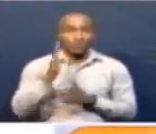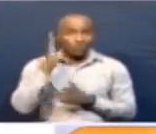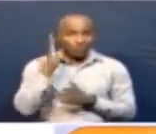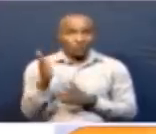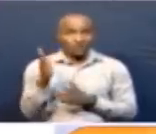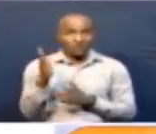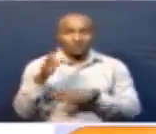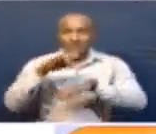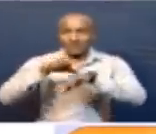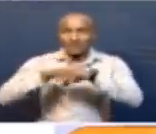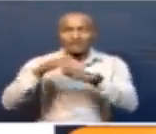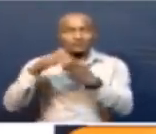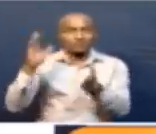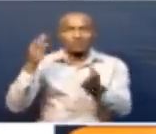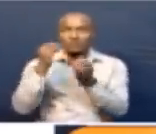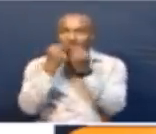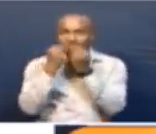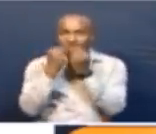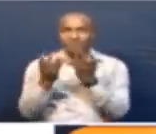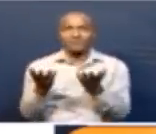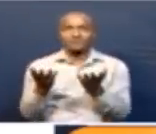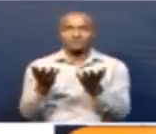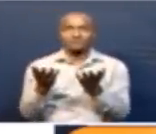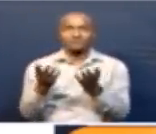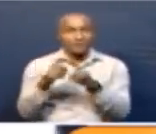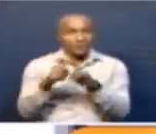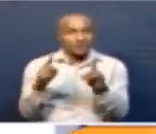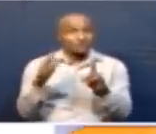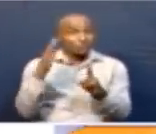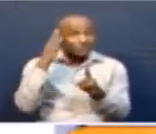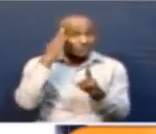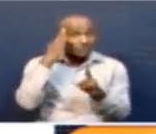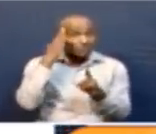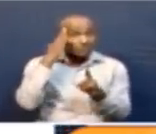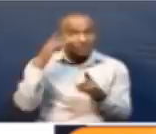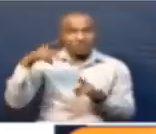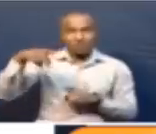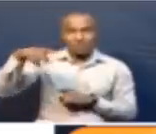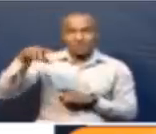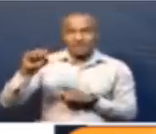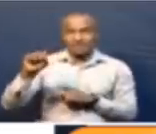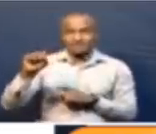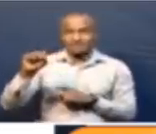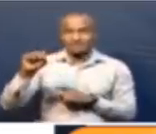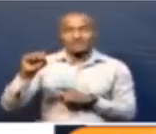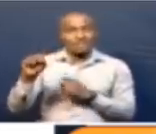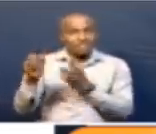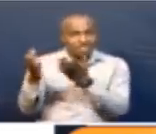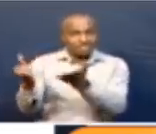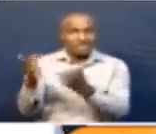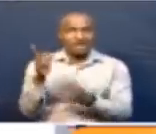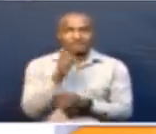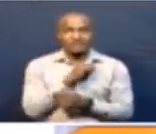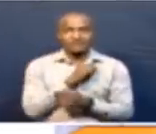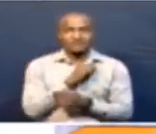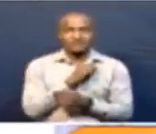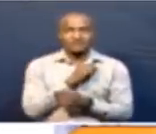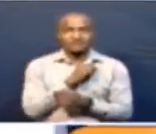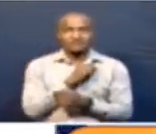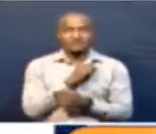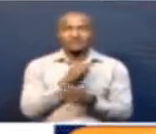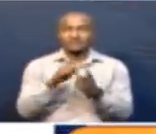more information as we go along, but what we do know so far is that the PS Education is already here waiting on the